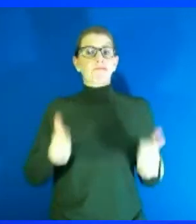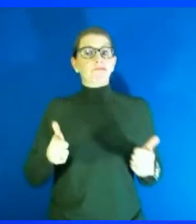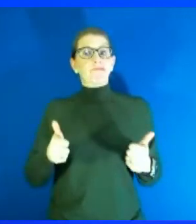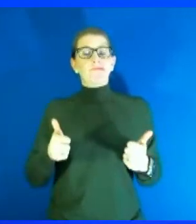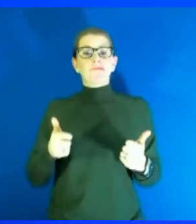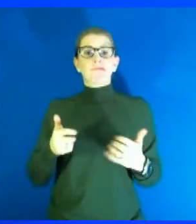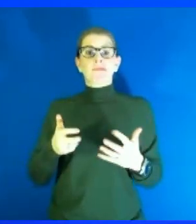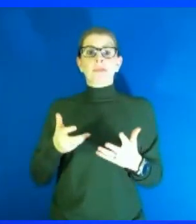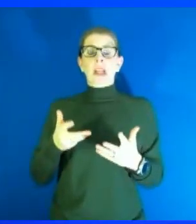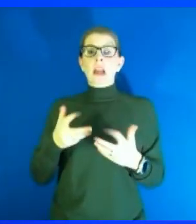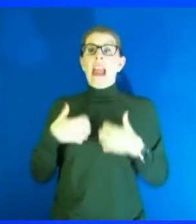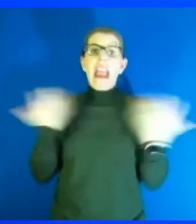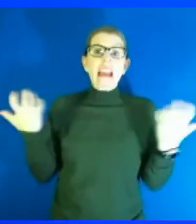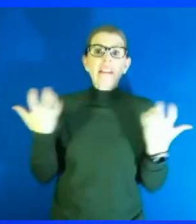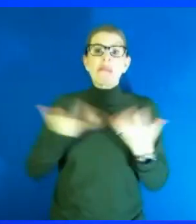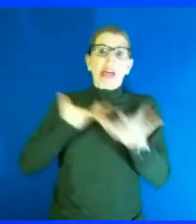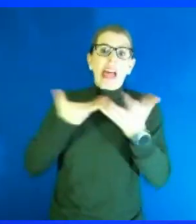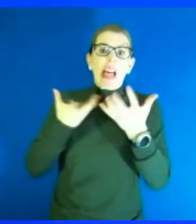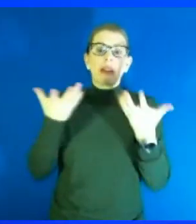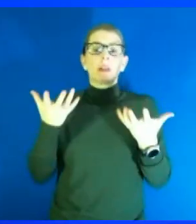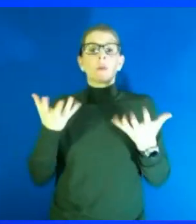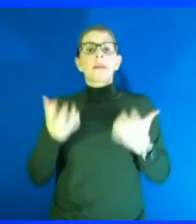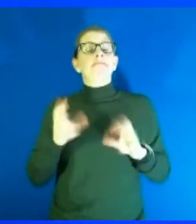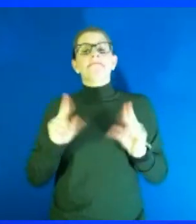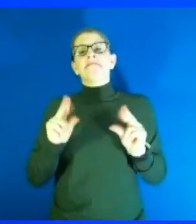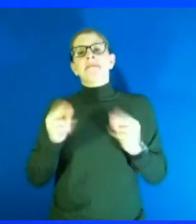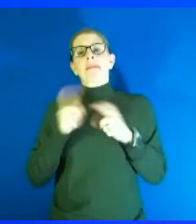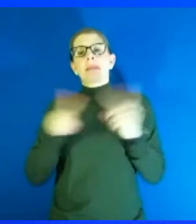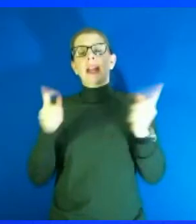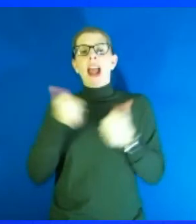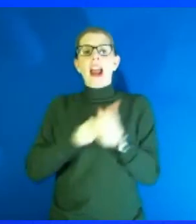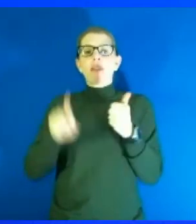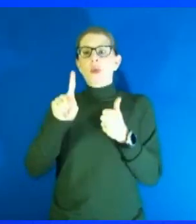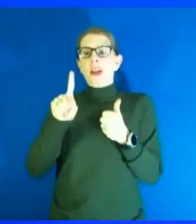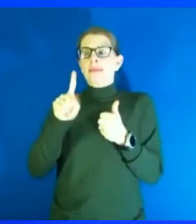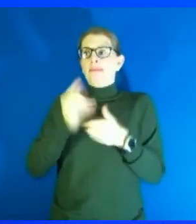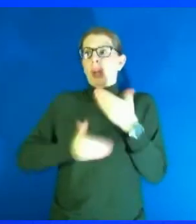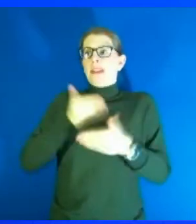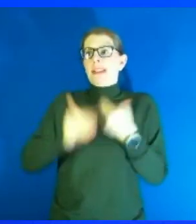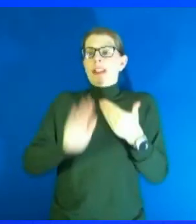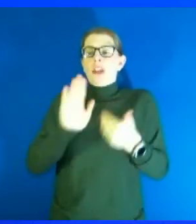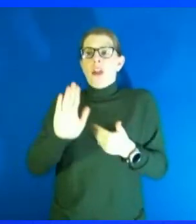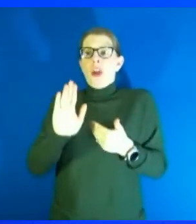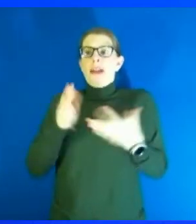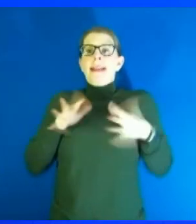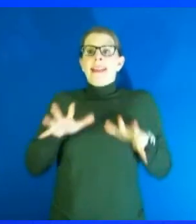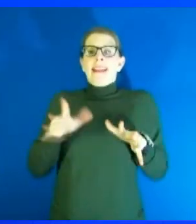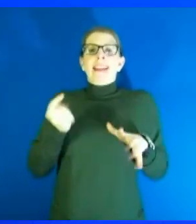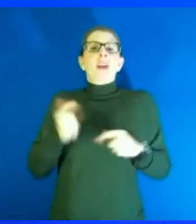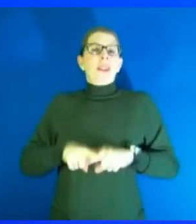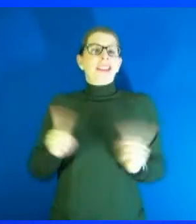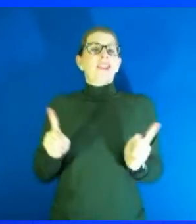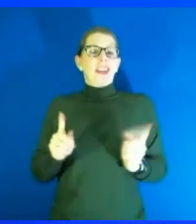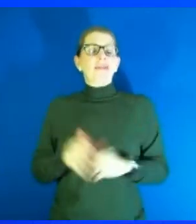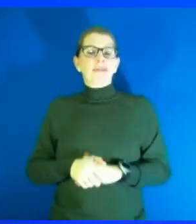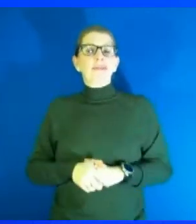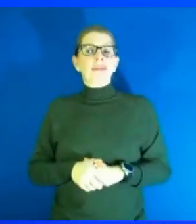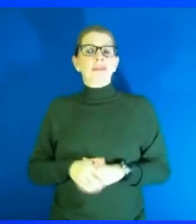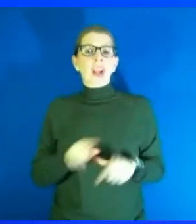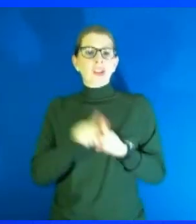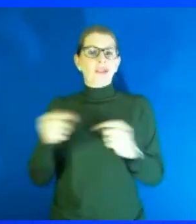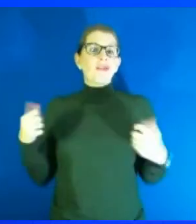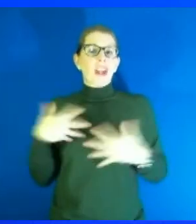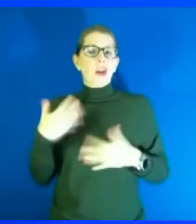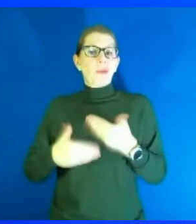that, but again, everybody processes their anxiety a little bit differently and their fear a little bit differently. A lot of people